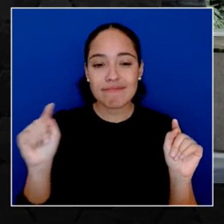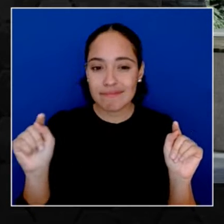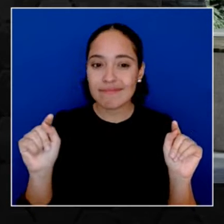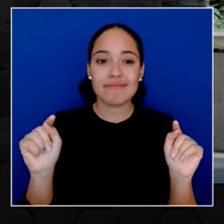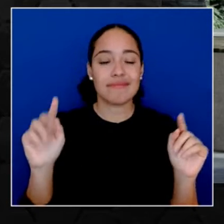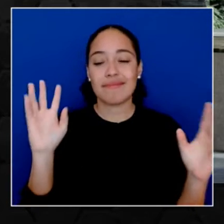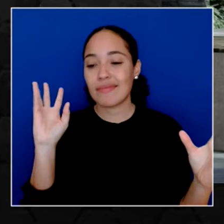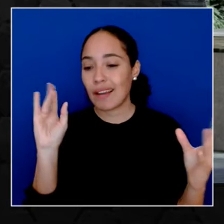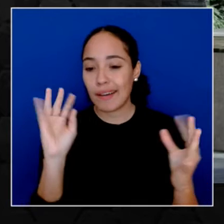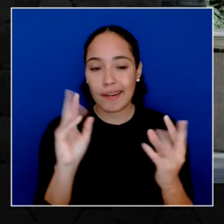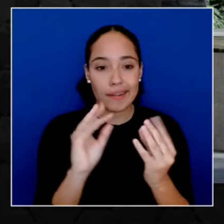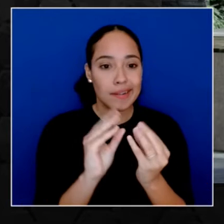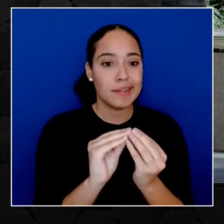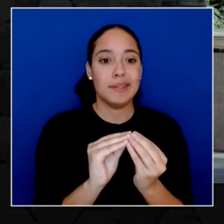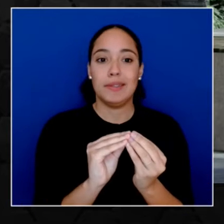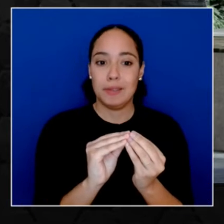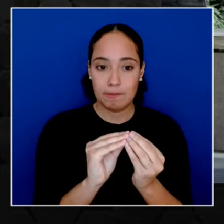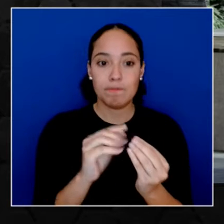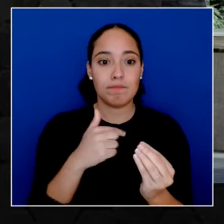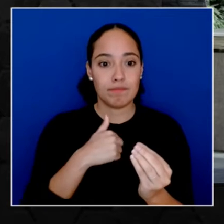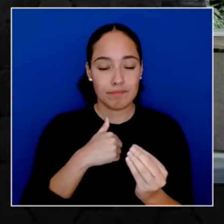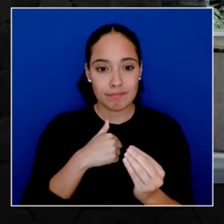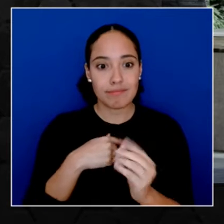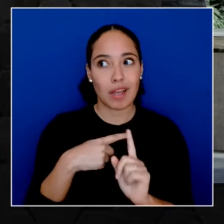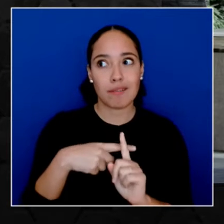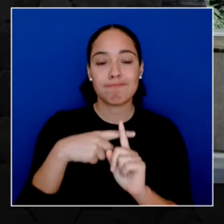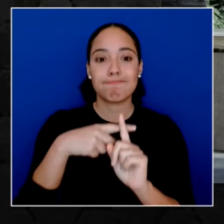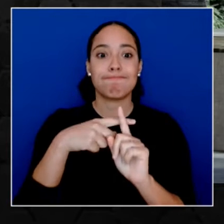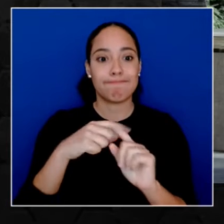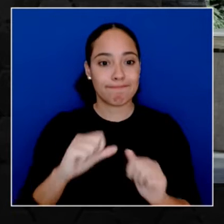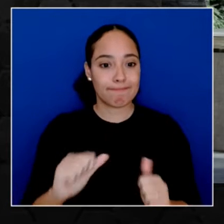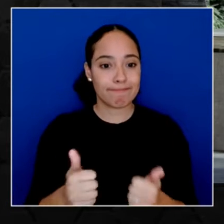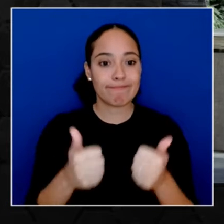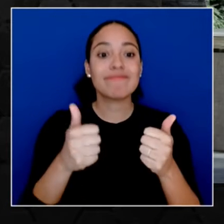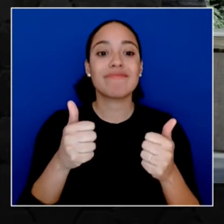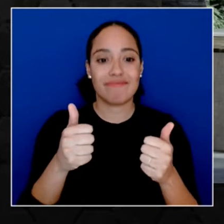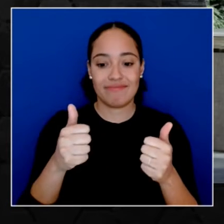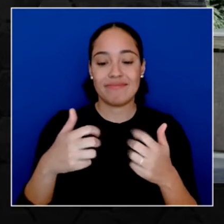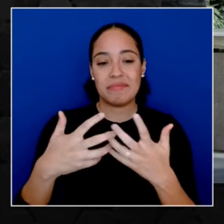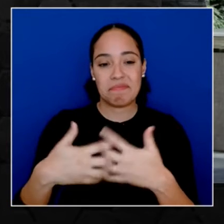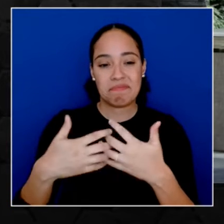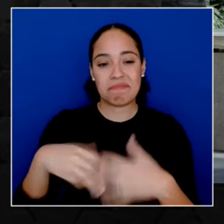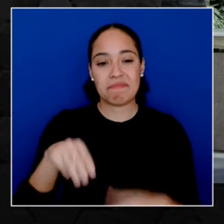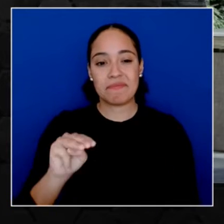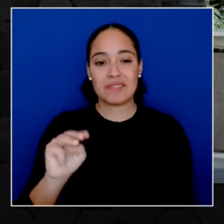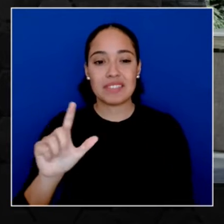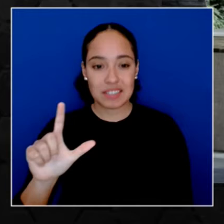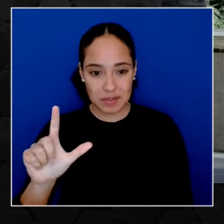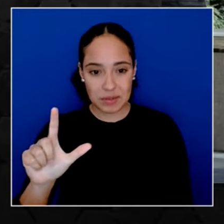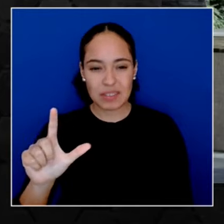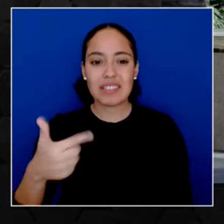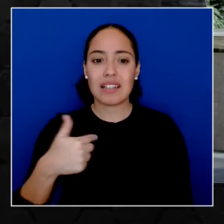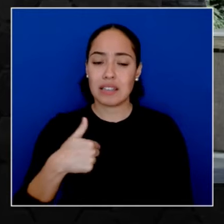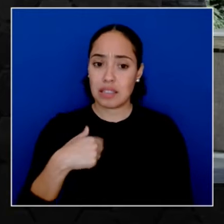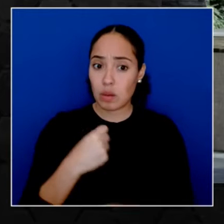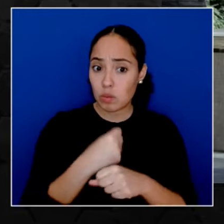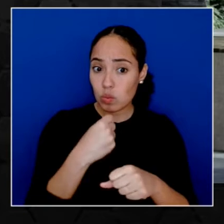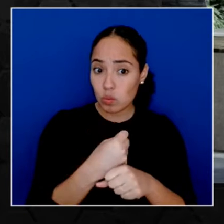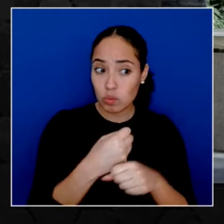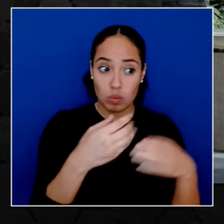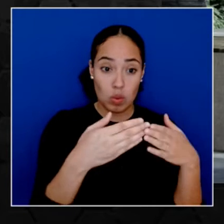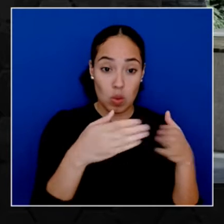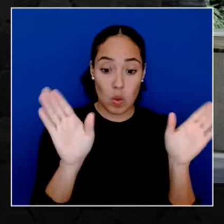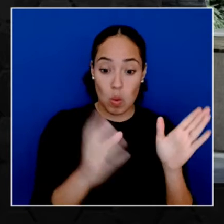more about it through Microsoft Student Learn Ambassador community and contributing to open source projects. I majorly